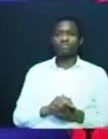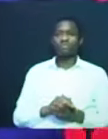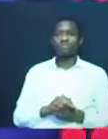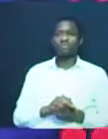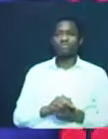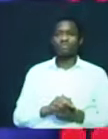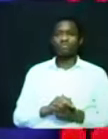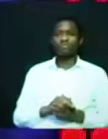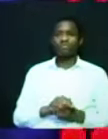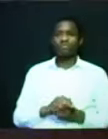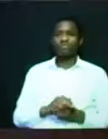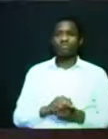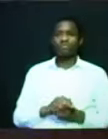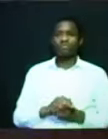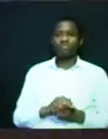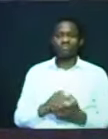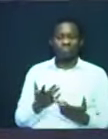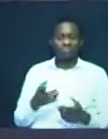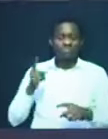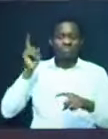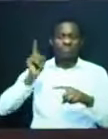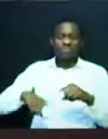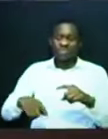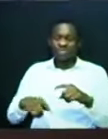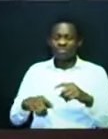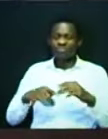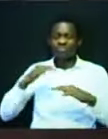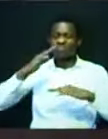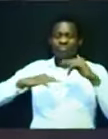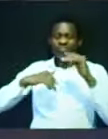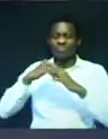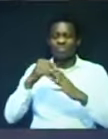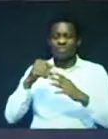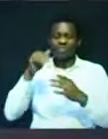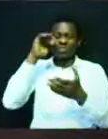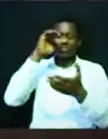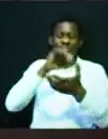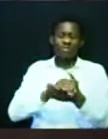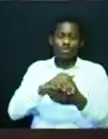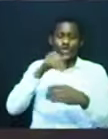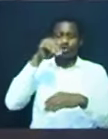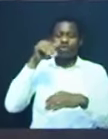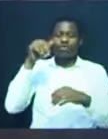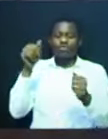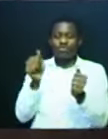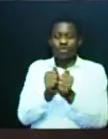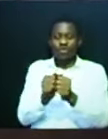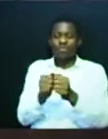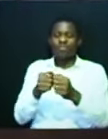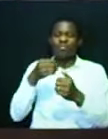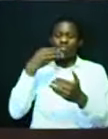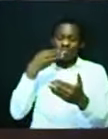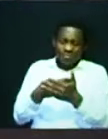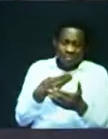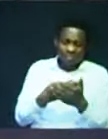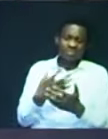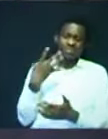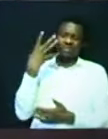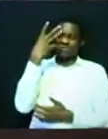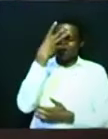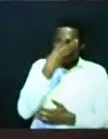marriages on money and beauty and fame. You build marriages on